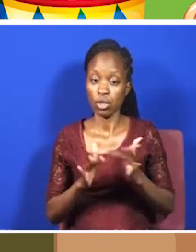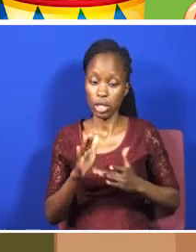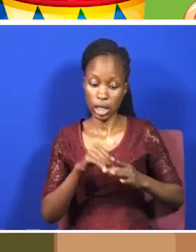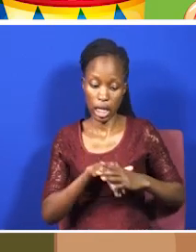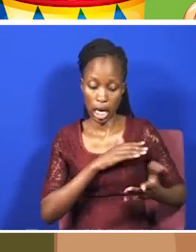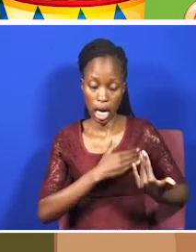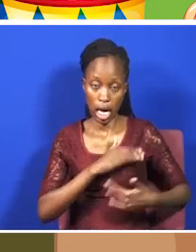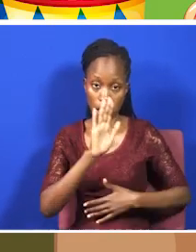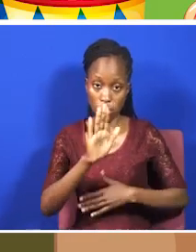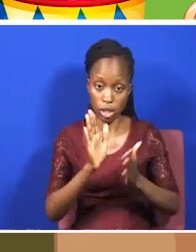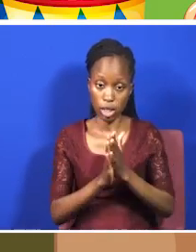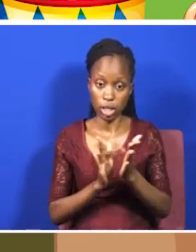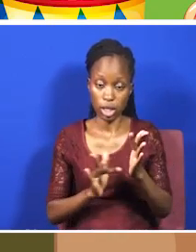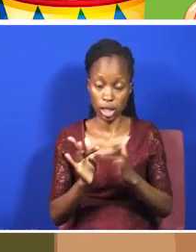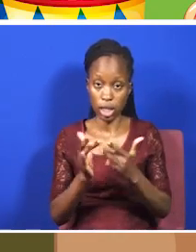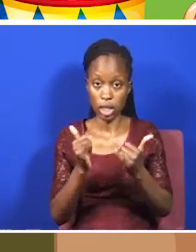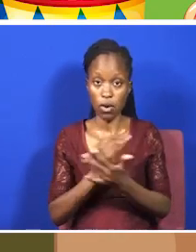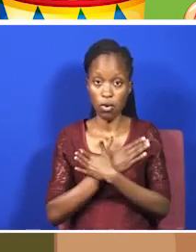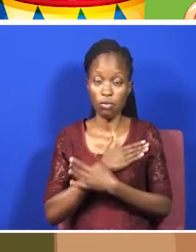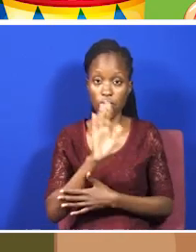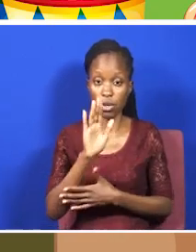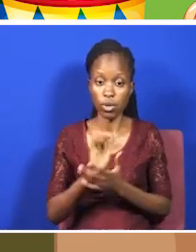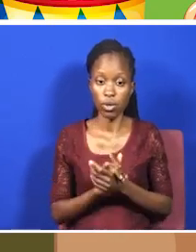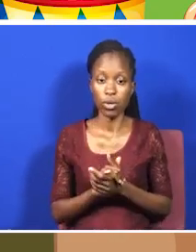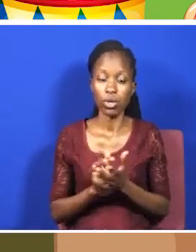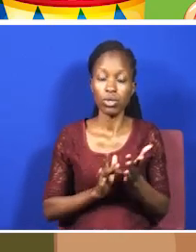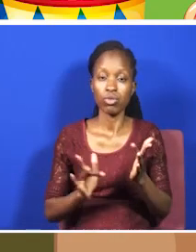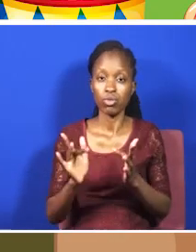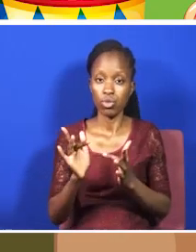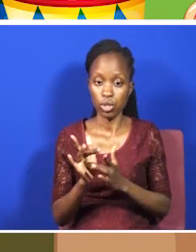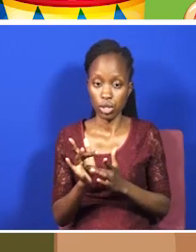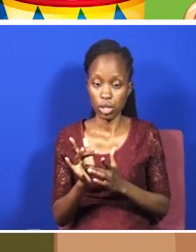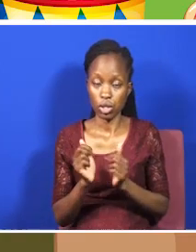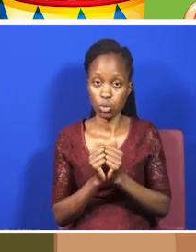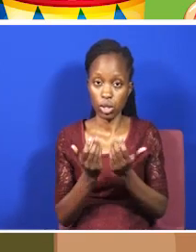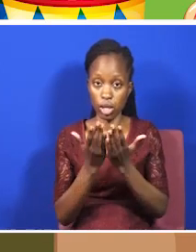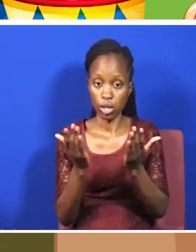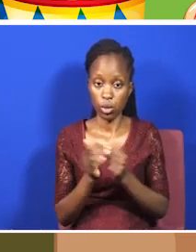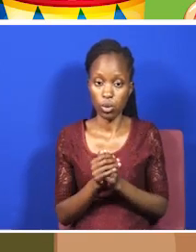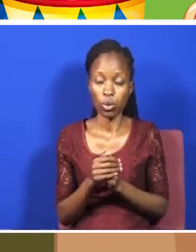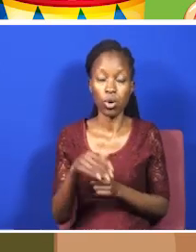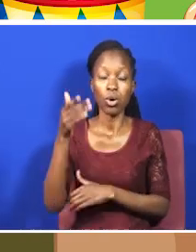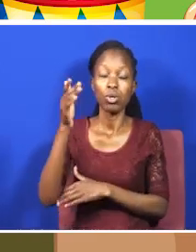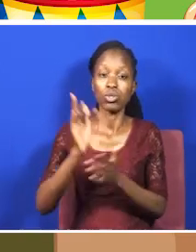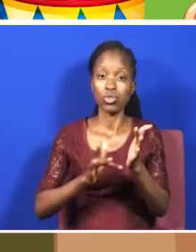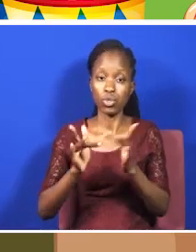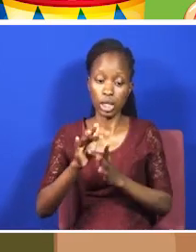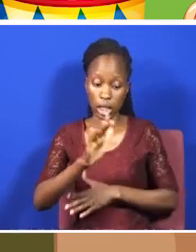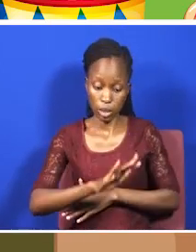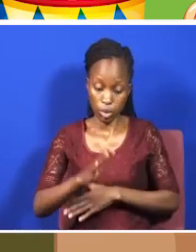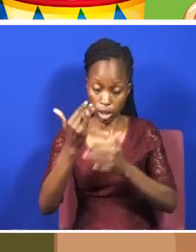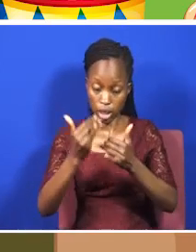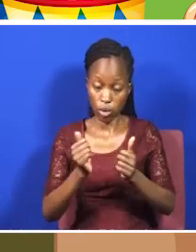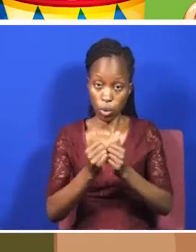you have Jesus in your heart. And Jesus is your friend. He is